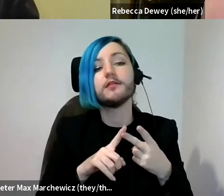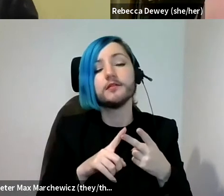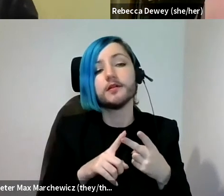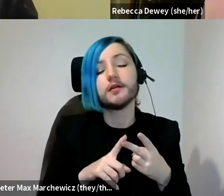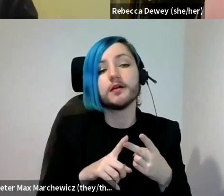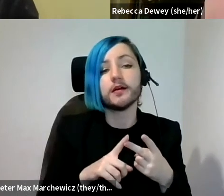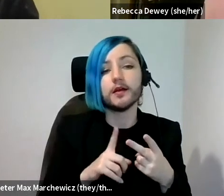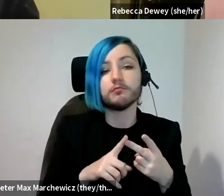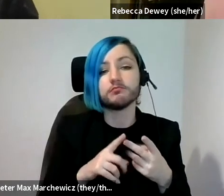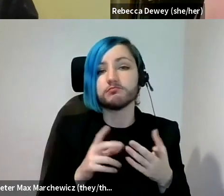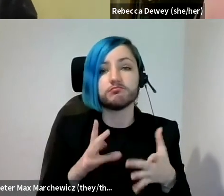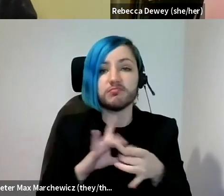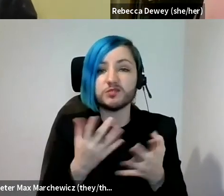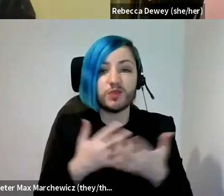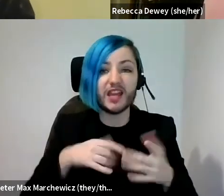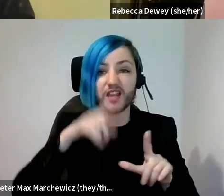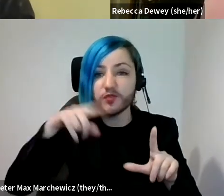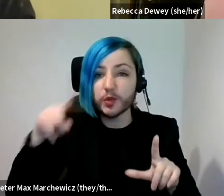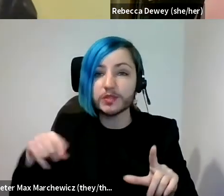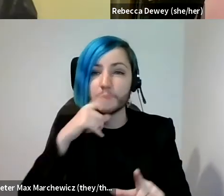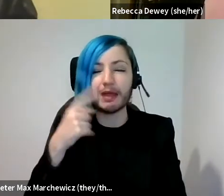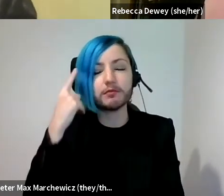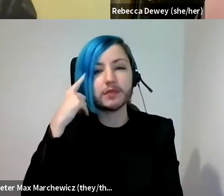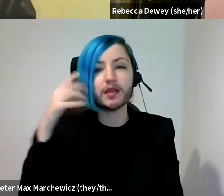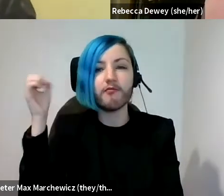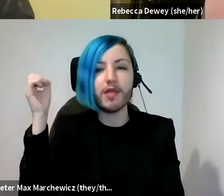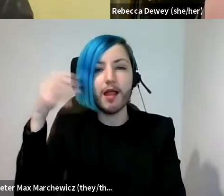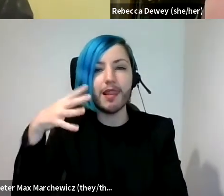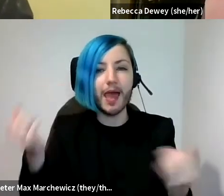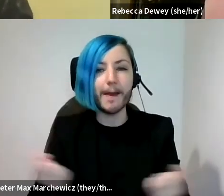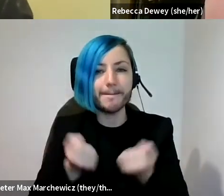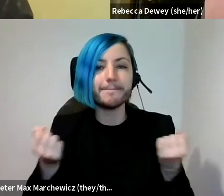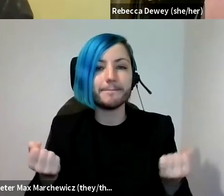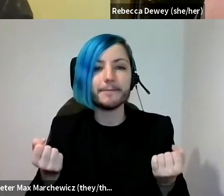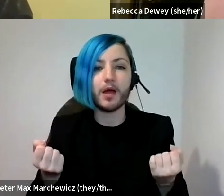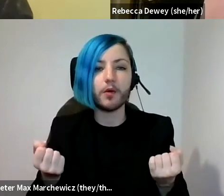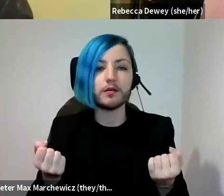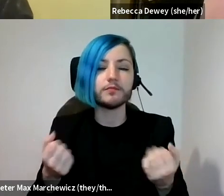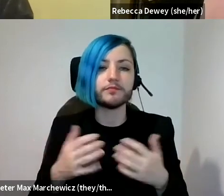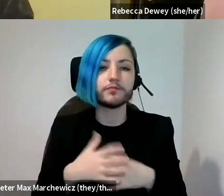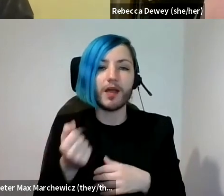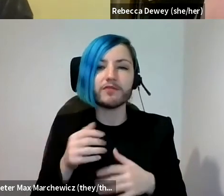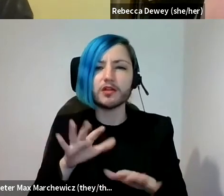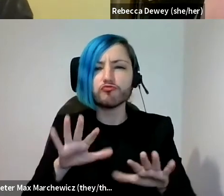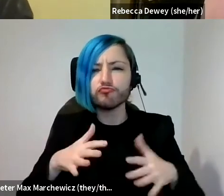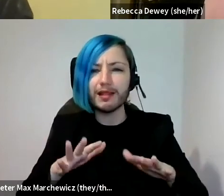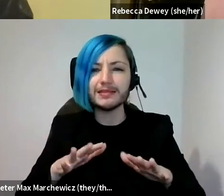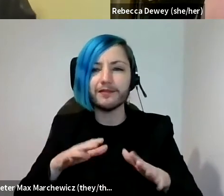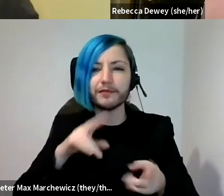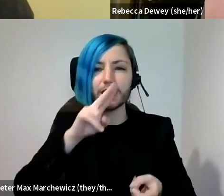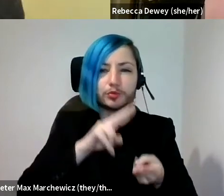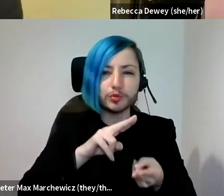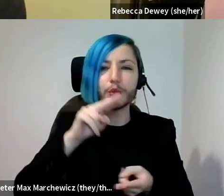for any frequency, you can think of a light power at which there's a sort of relative minimizing of those two